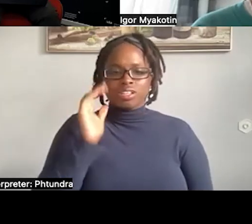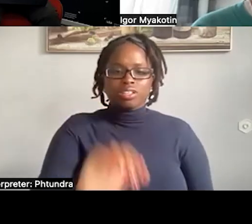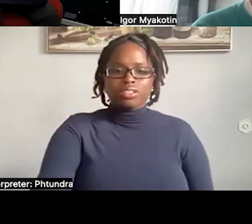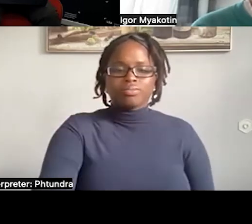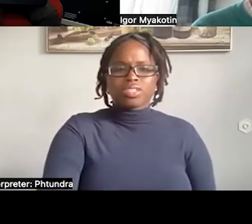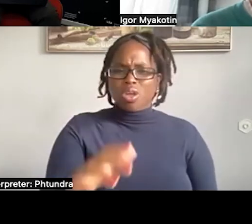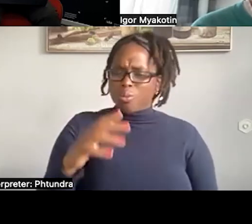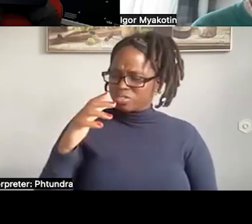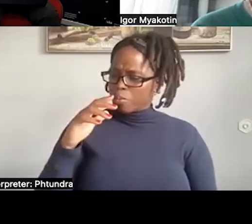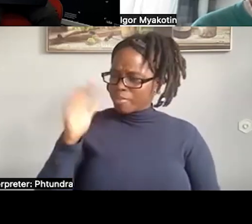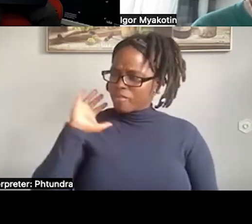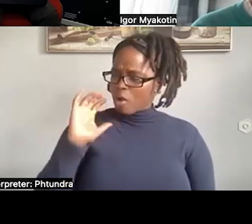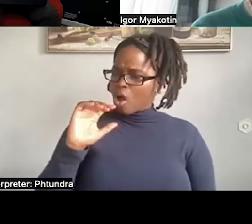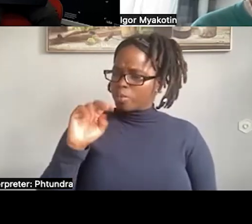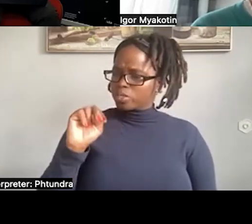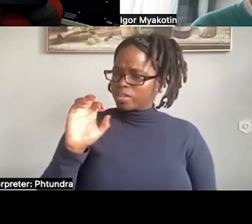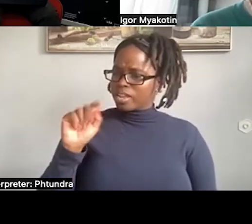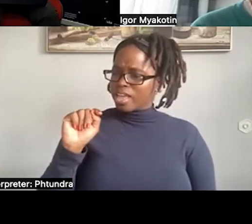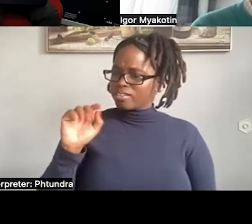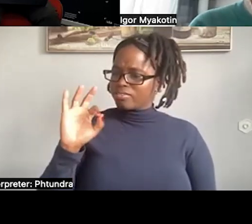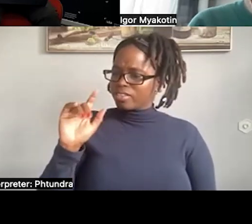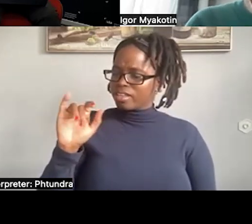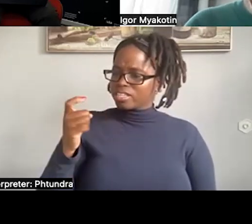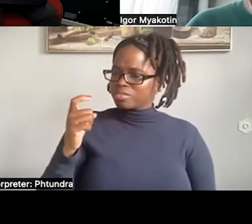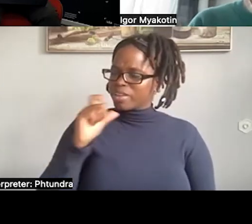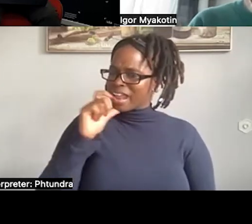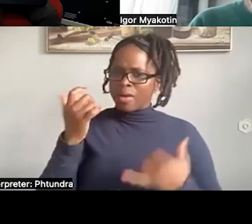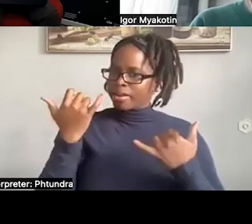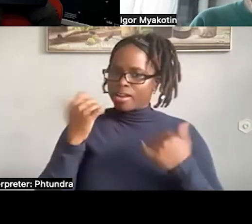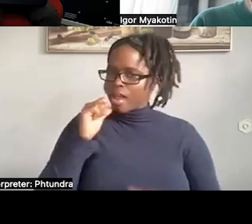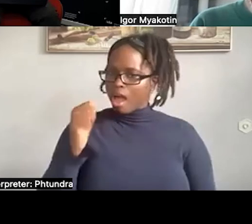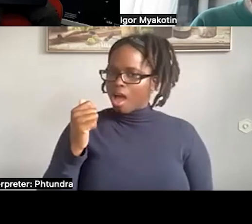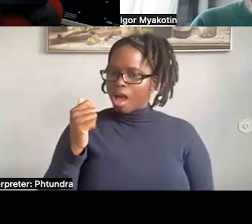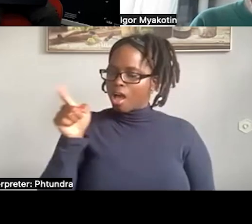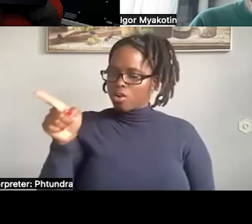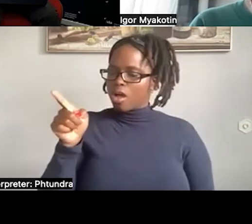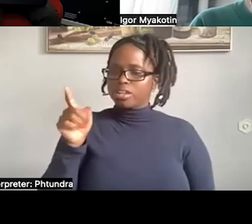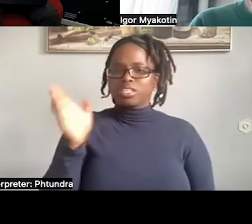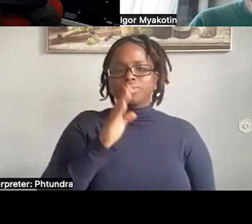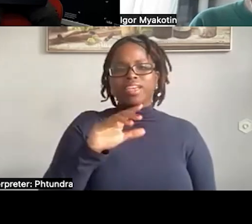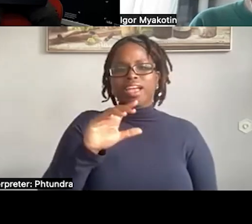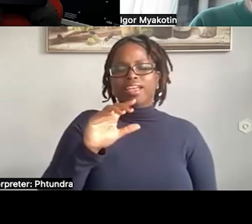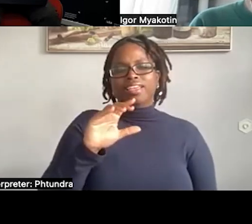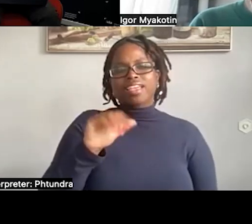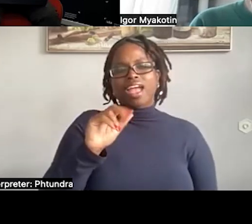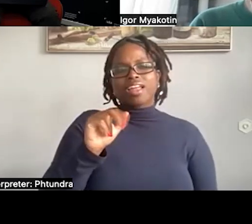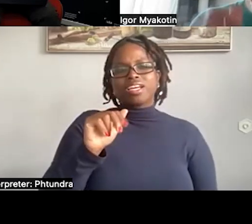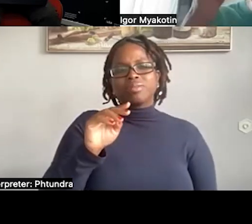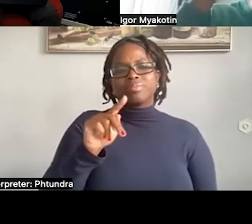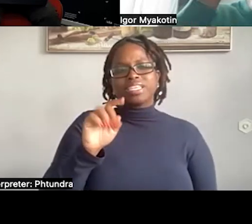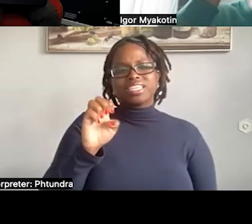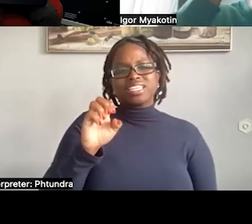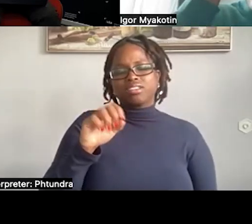not anymore. But it should be in Canopy. You know, Canopy, this library